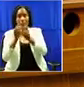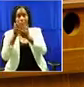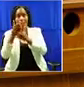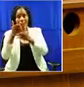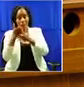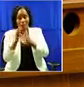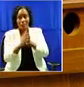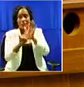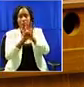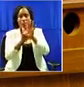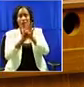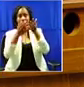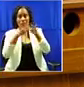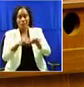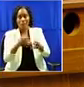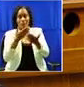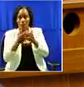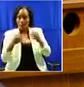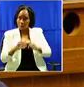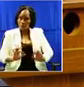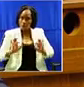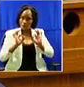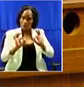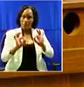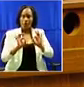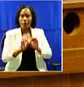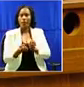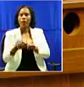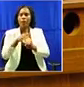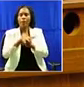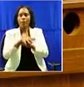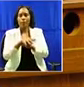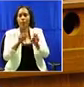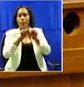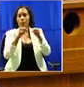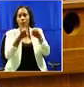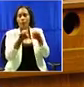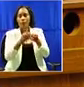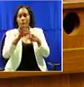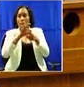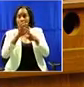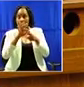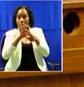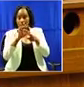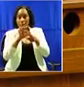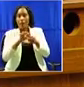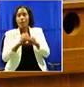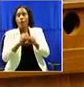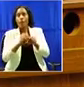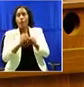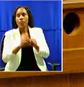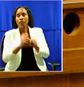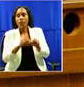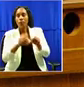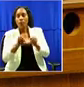identified to be properly implemented. The Department of Planning, Monitoring and Evaluation remains the backbone of